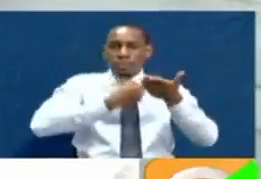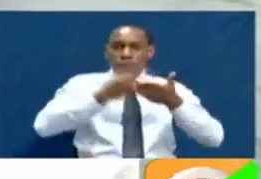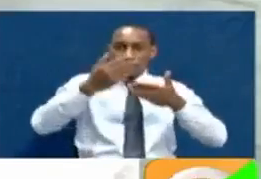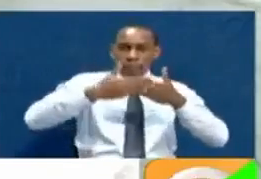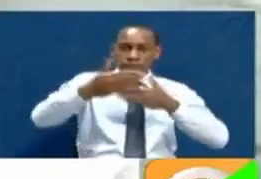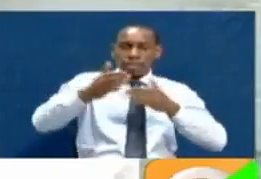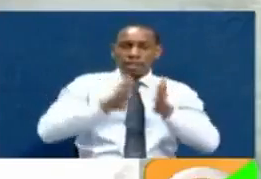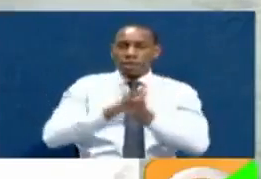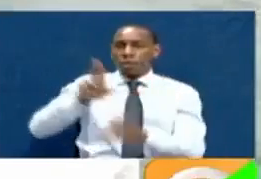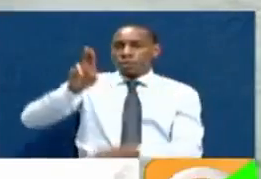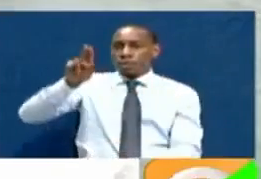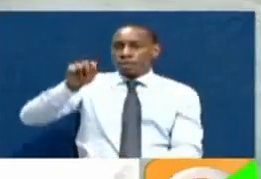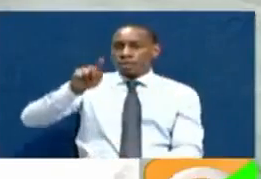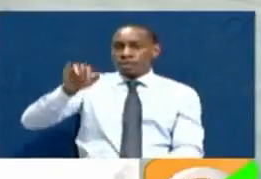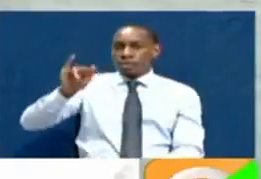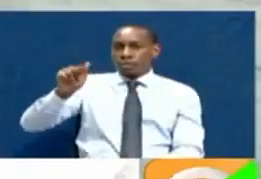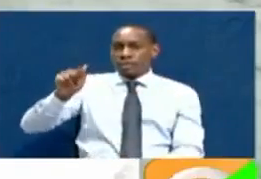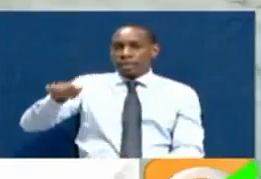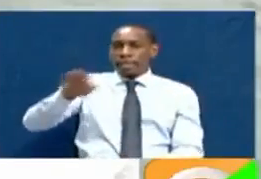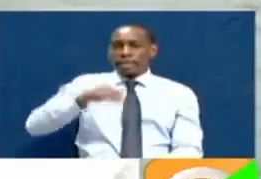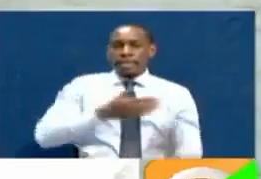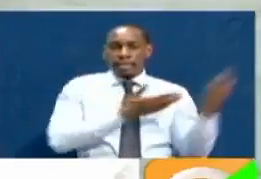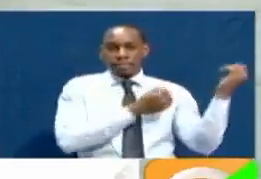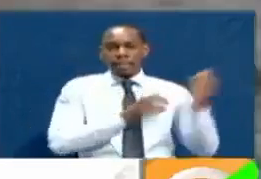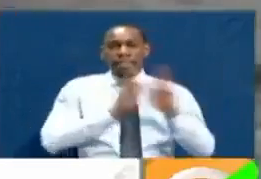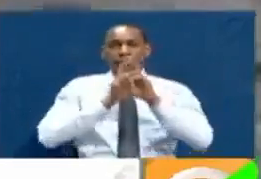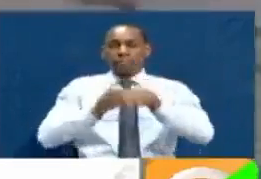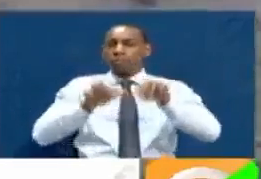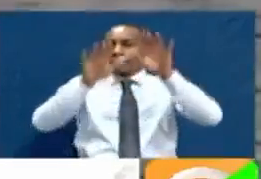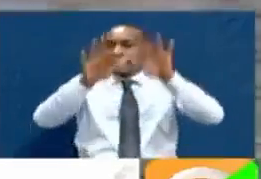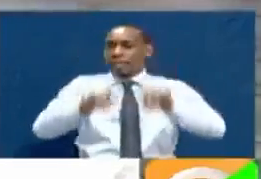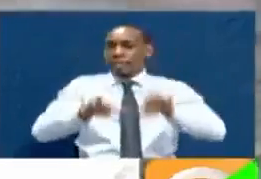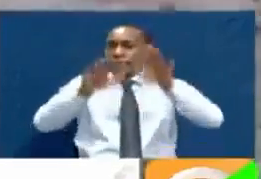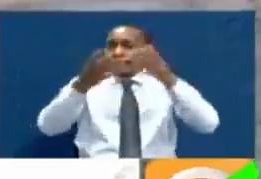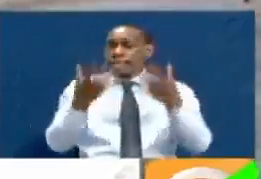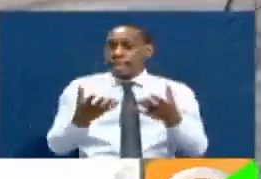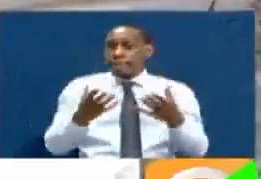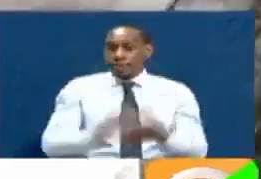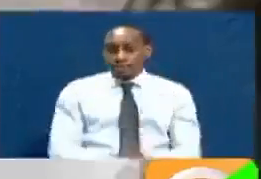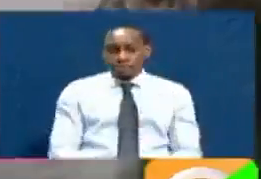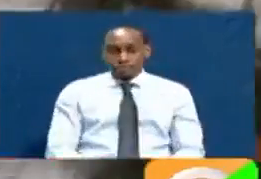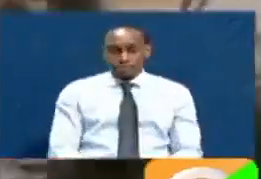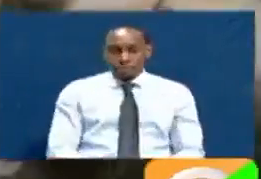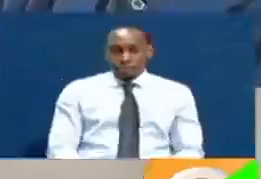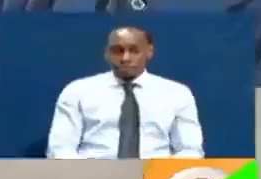with Nzoia Basin expected to record heavy rainfall. Raquel Mugai, Citizen TV.